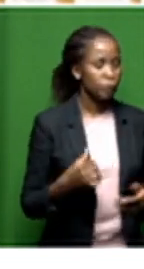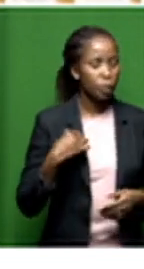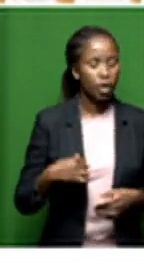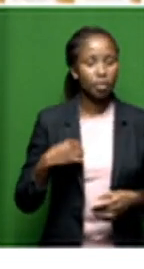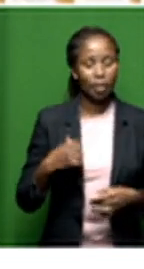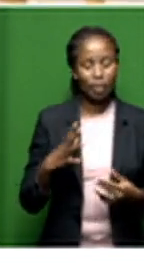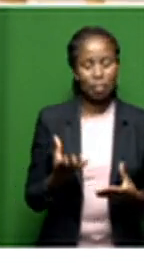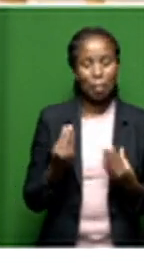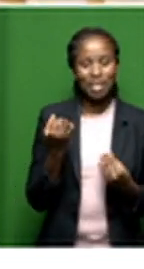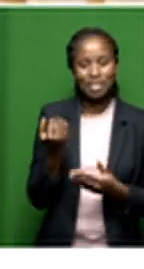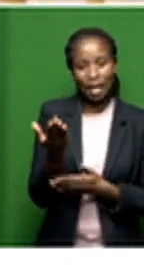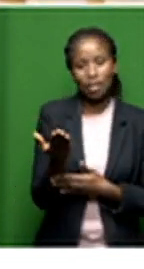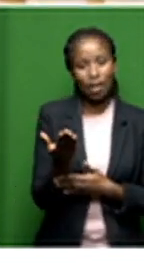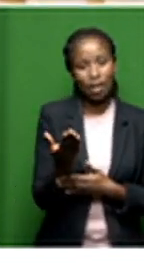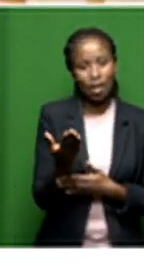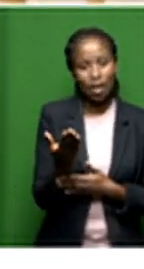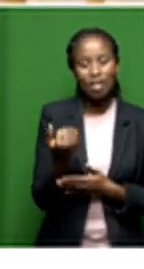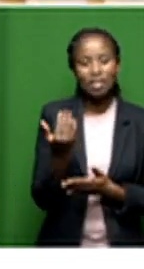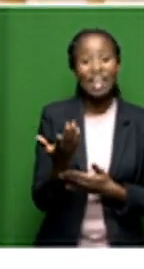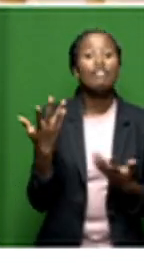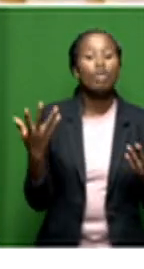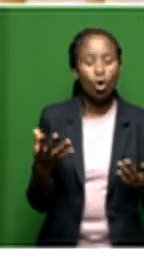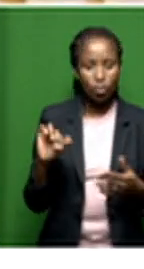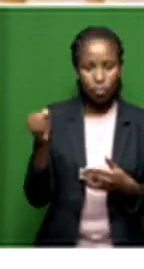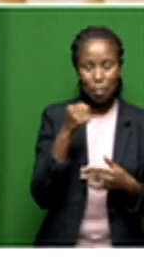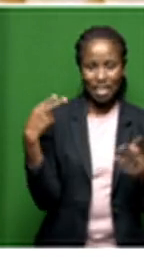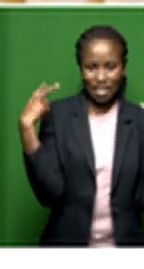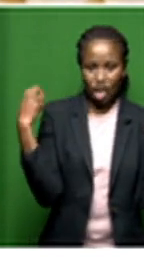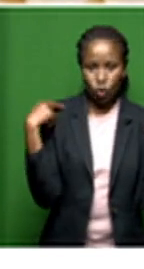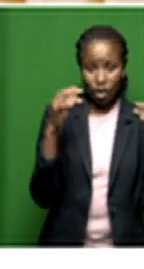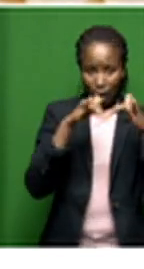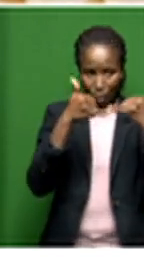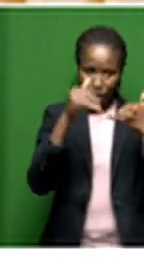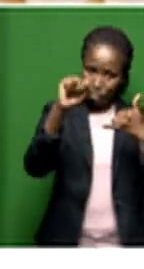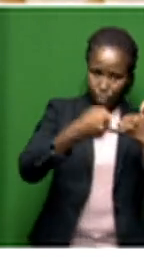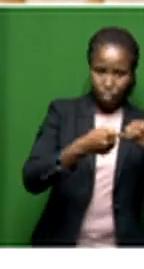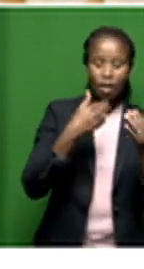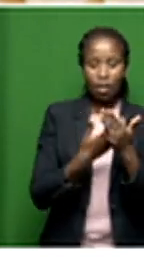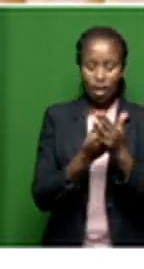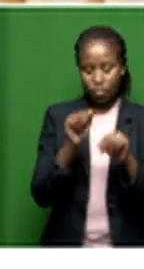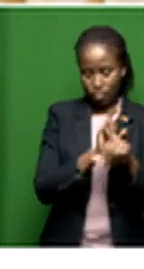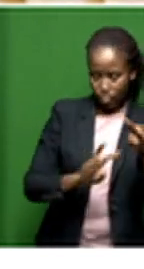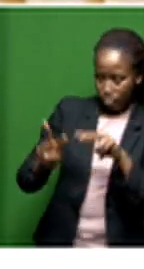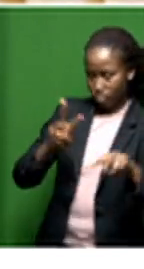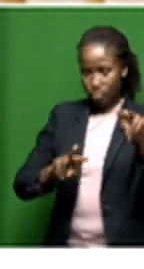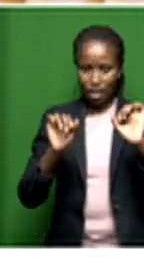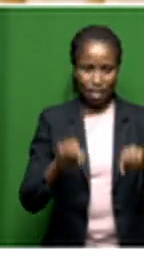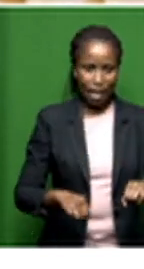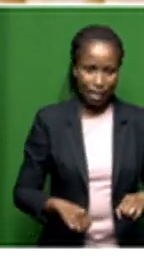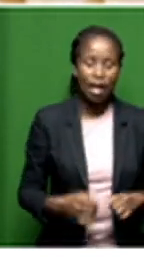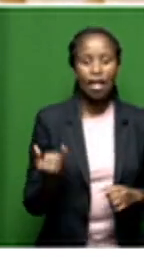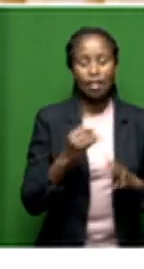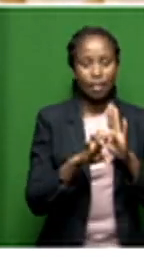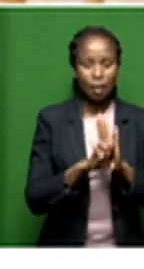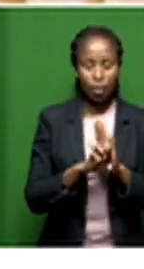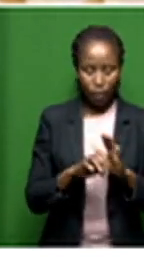tender recently, and it was there ready to get a security company to guard all the infrastructure of the municipality. Equally, for example, on